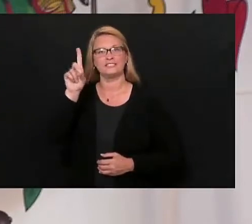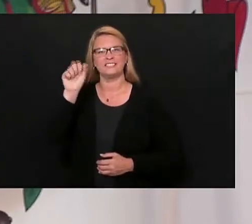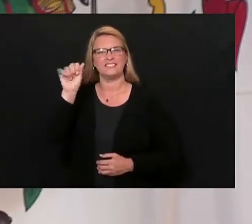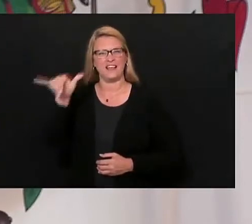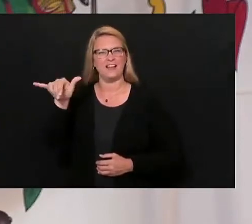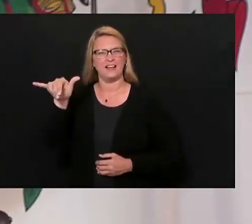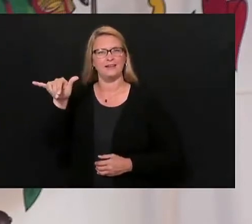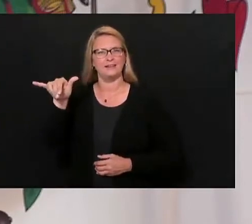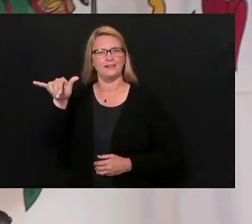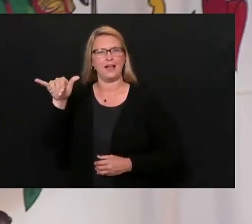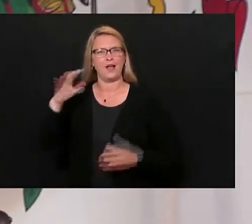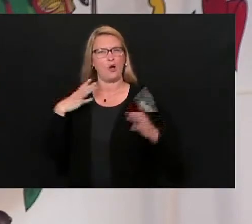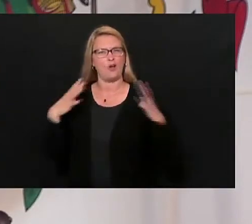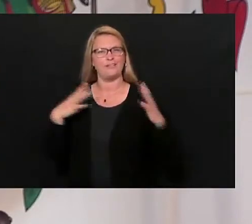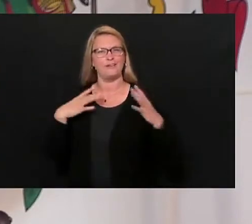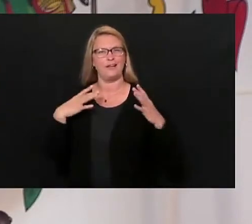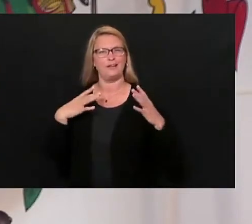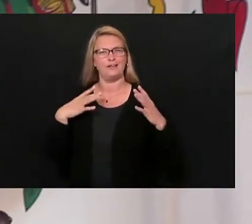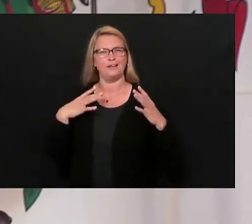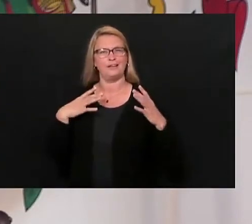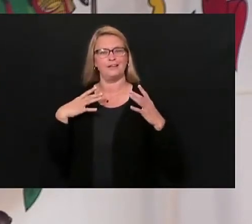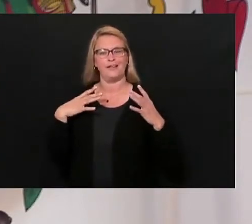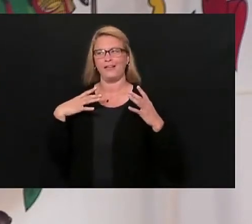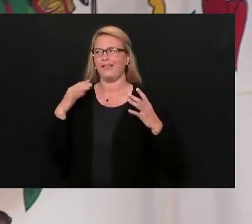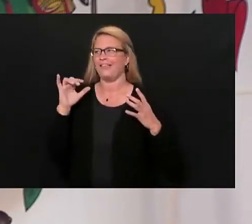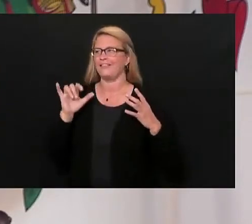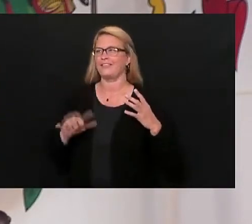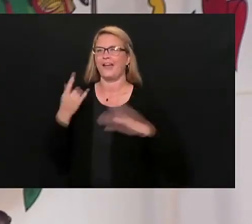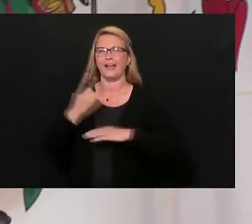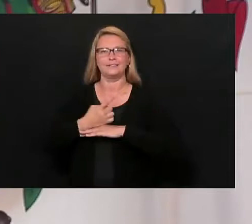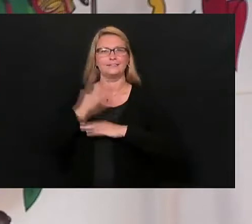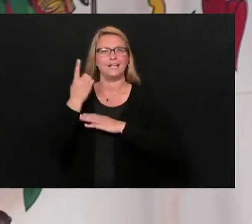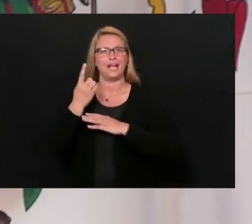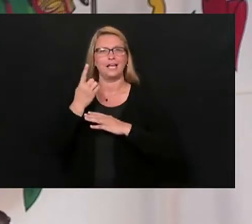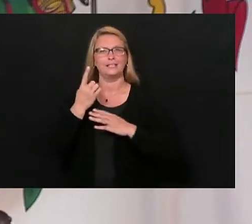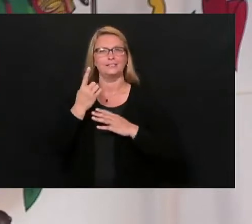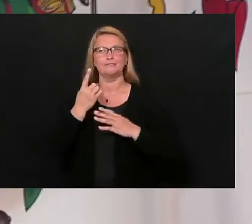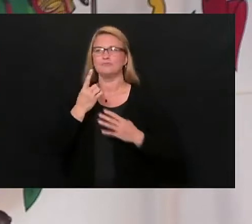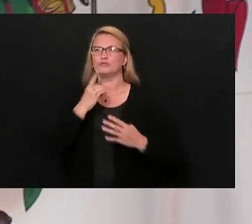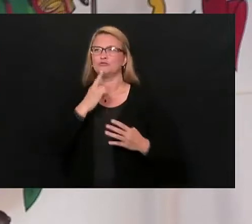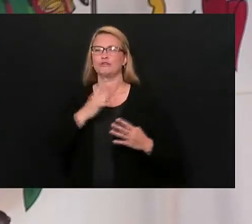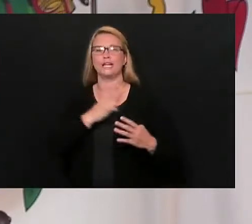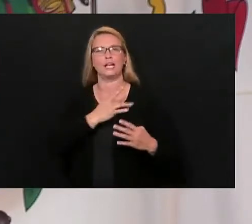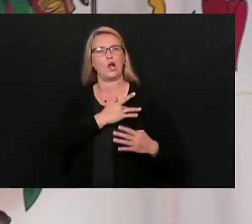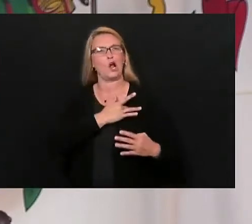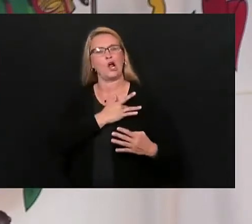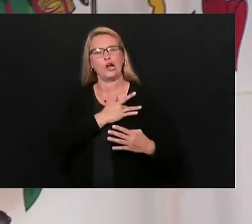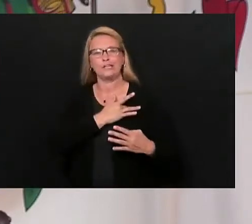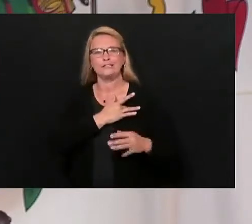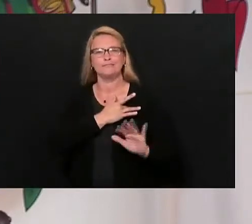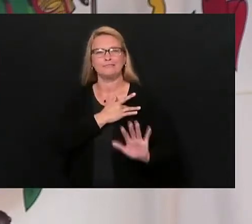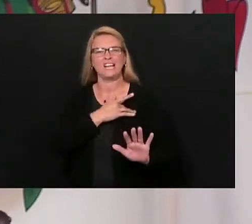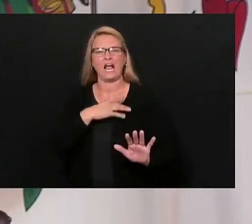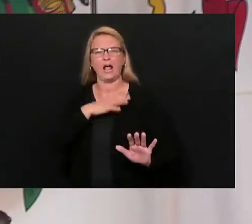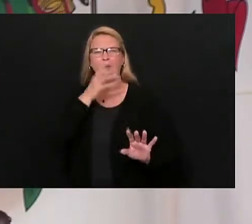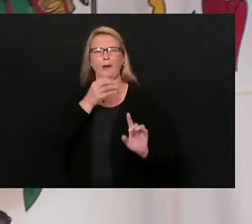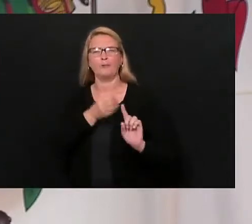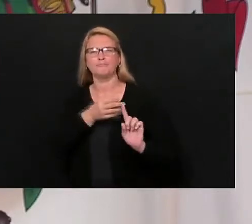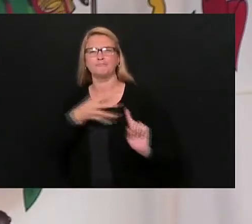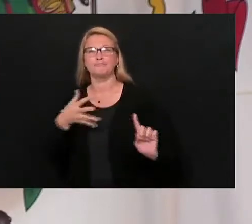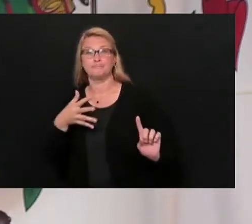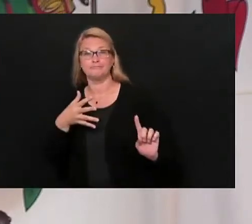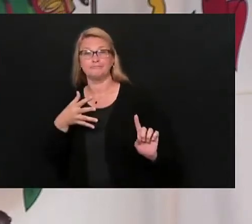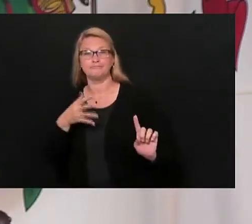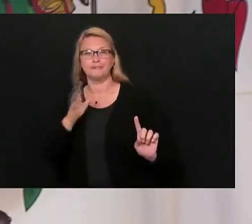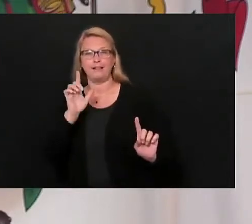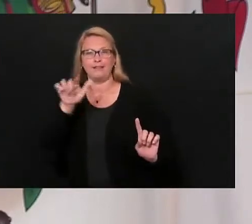a day that is close to all of our hearts, and I'll get to that in just a few moments.